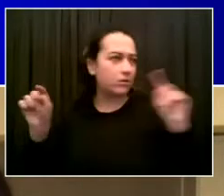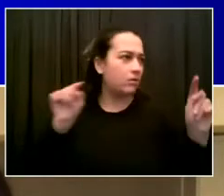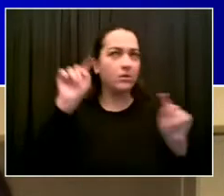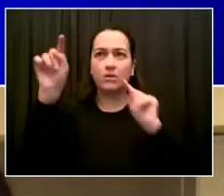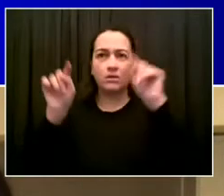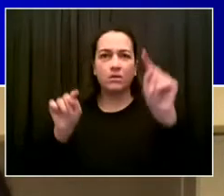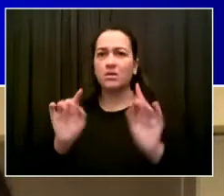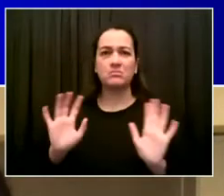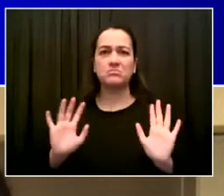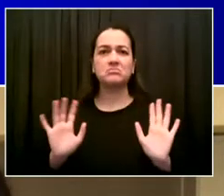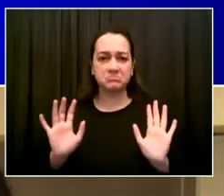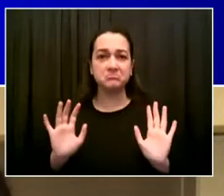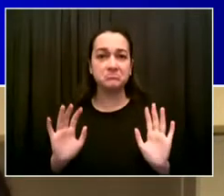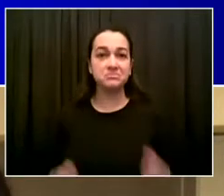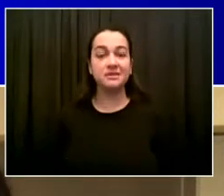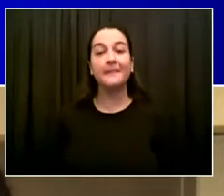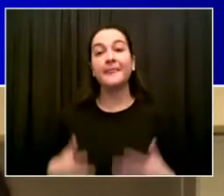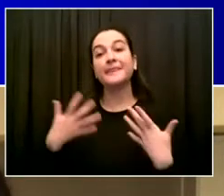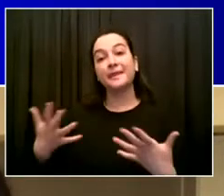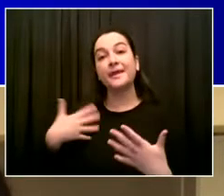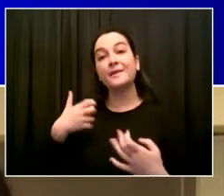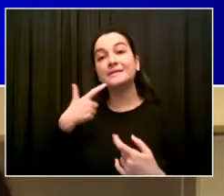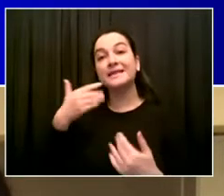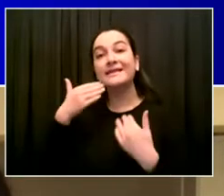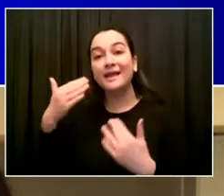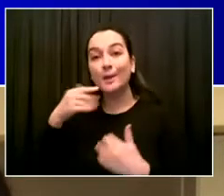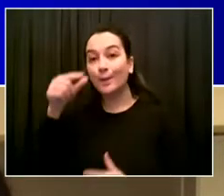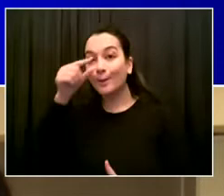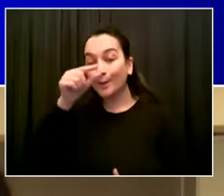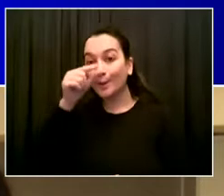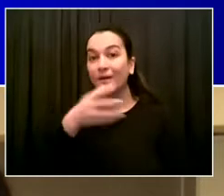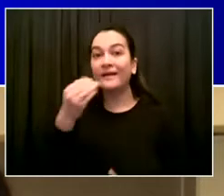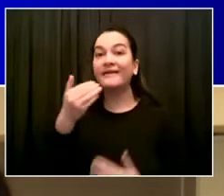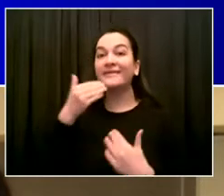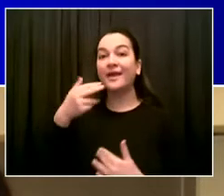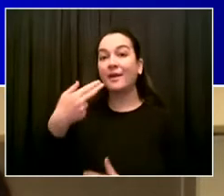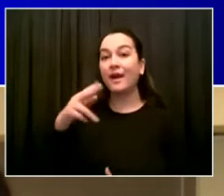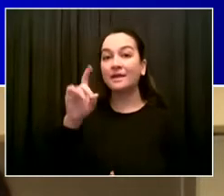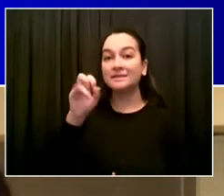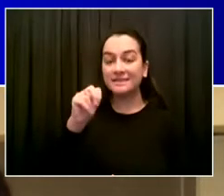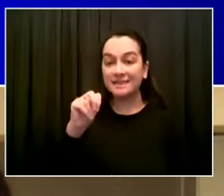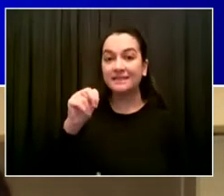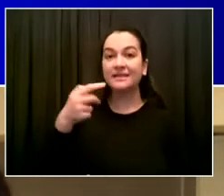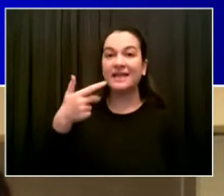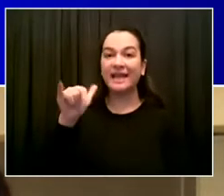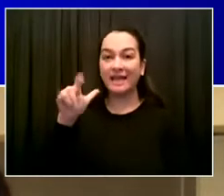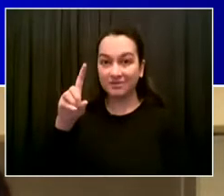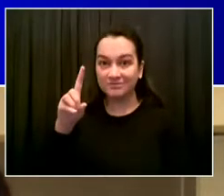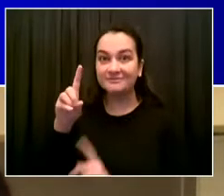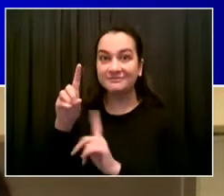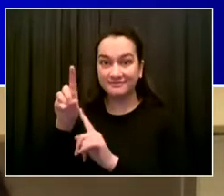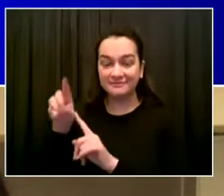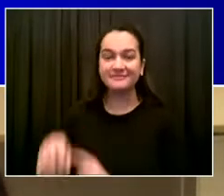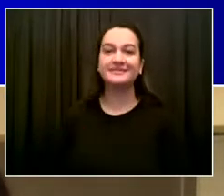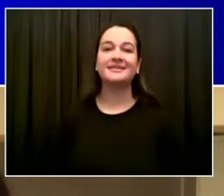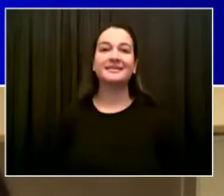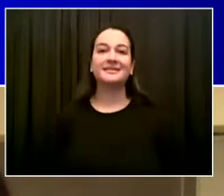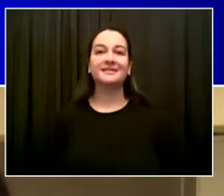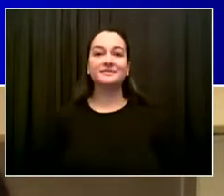think you'd agree on our path to 5 million fully vaccinated New Yorkers, it's one person at a time. And every person